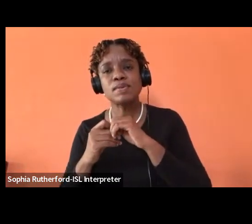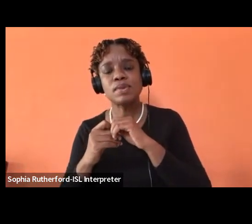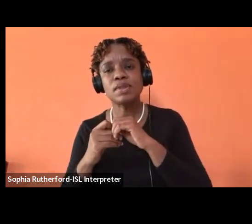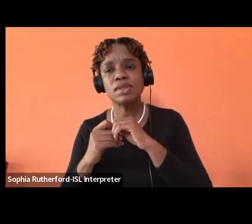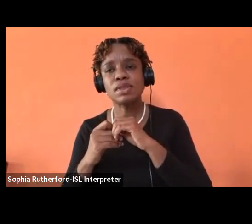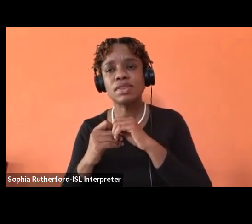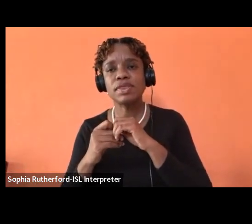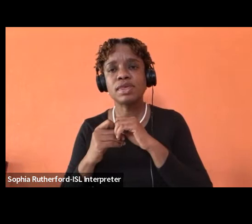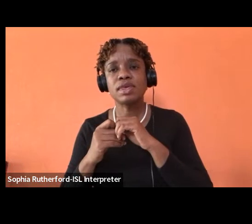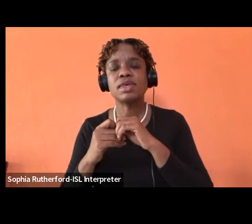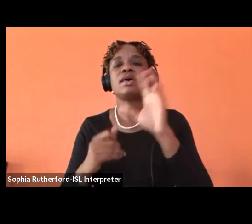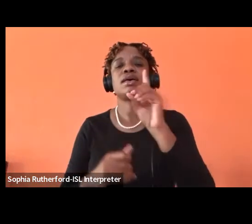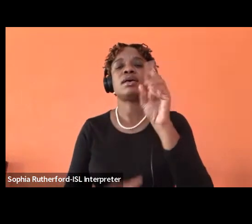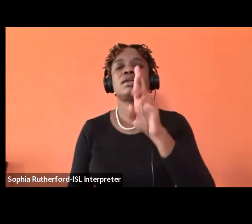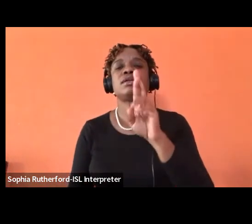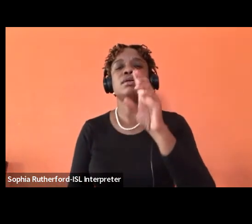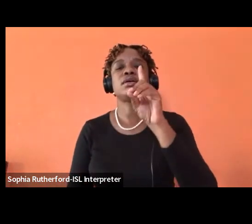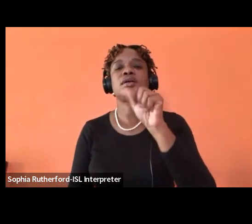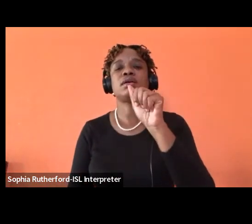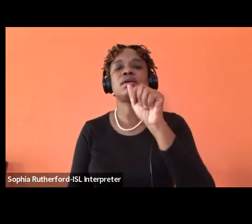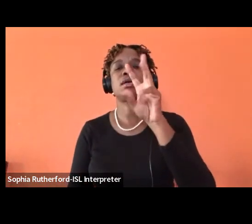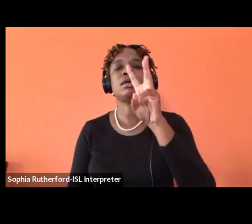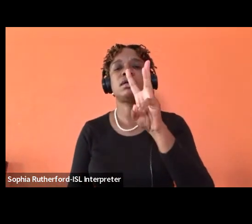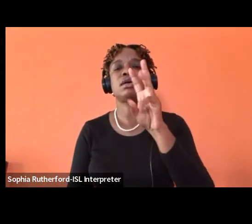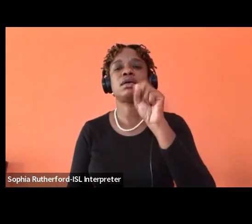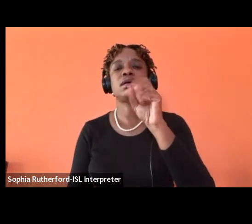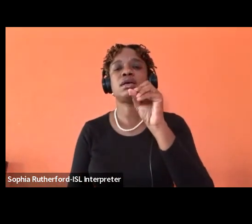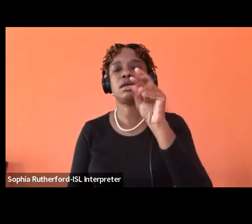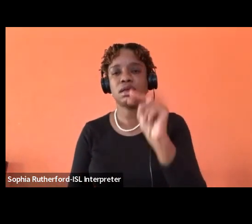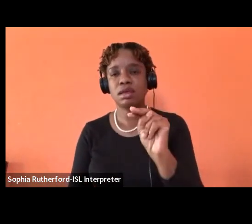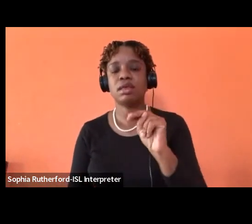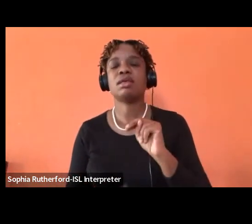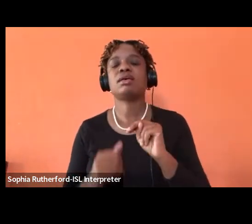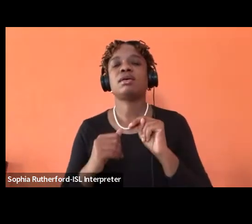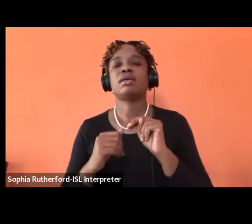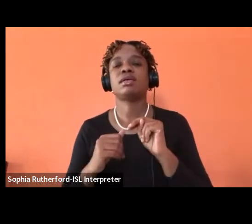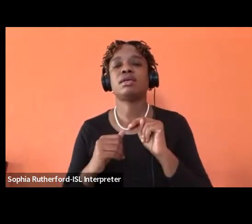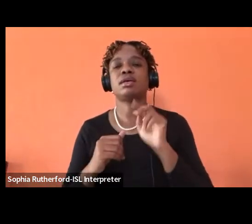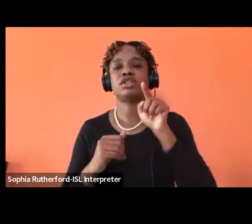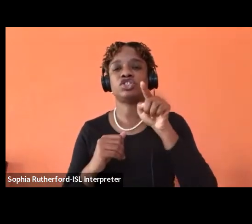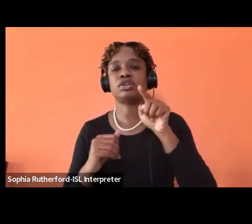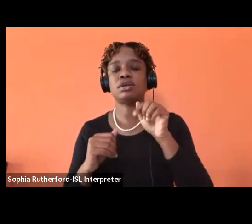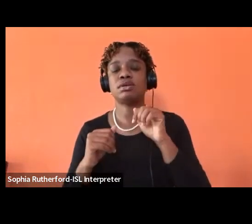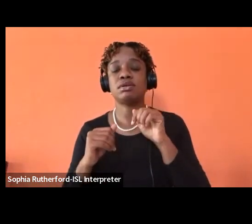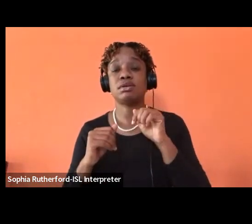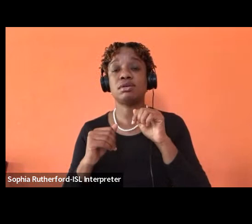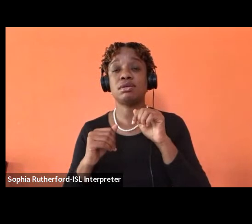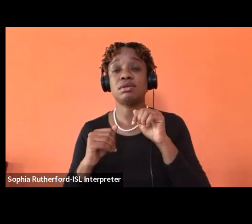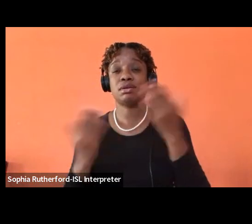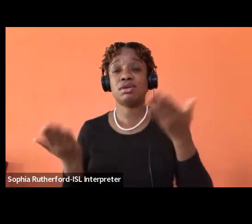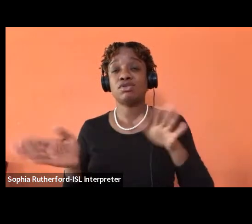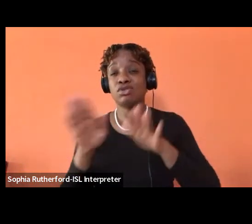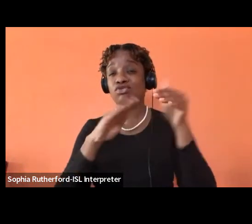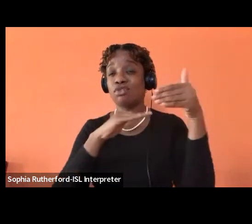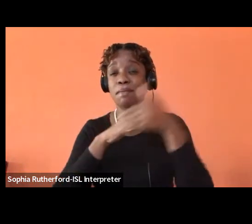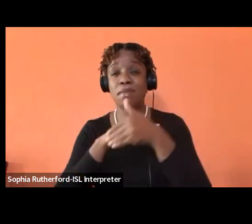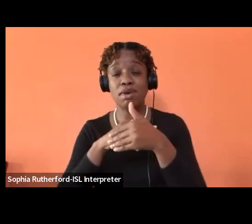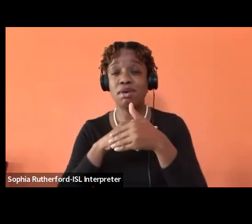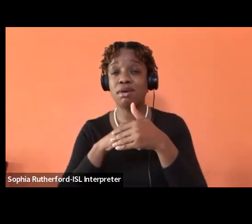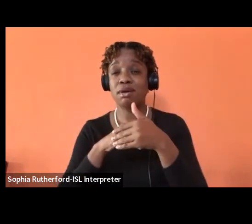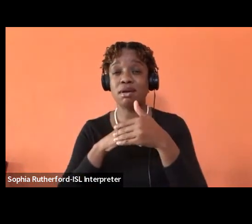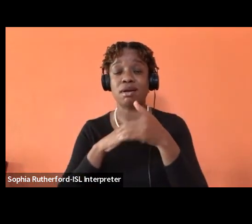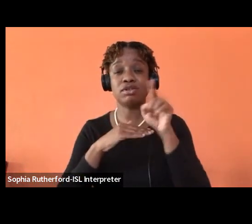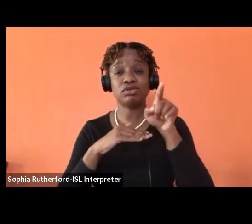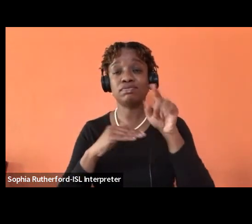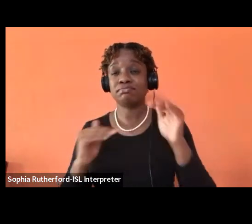Dr. Dawson holds the distinction of being the only physician in Jamaica with US board